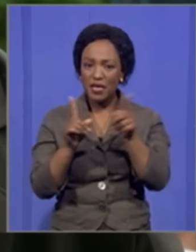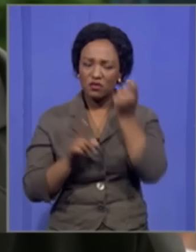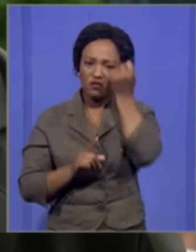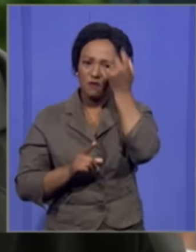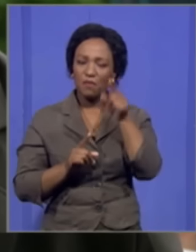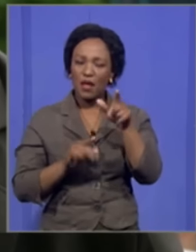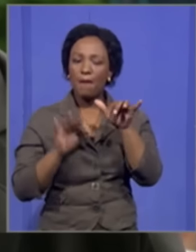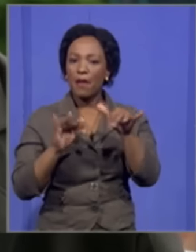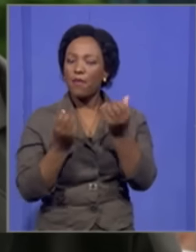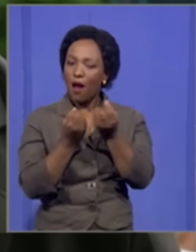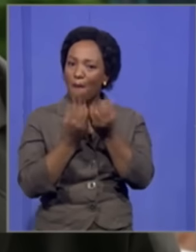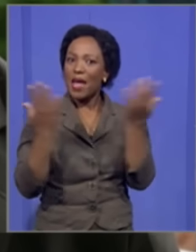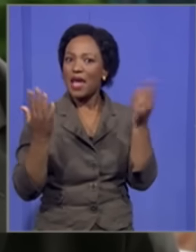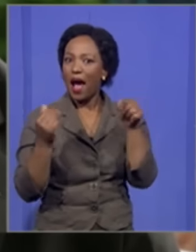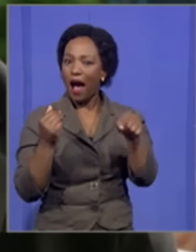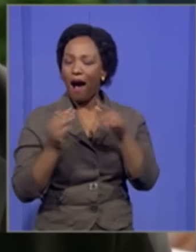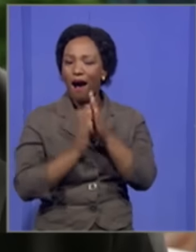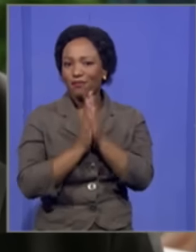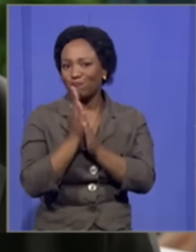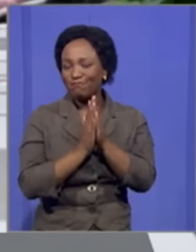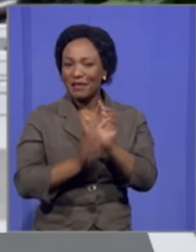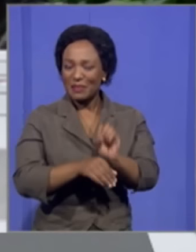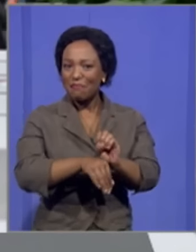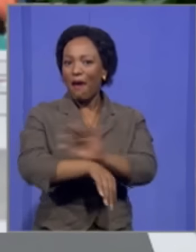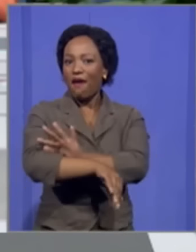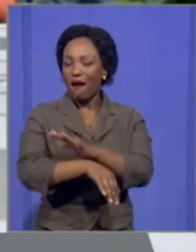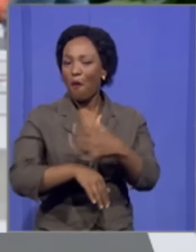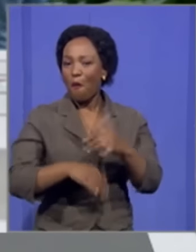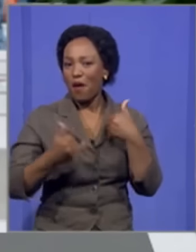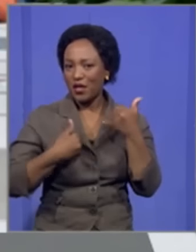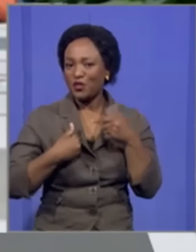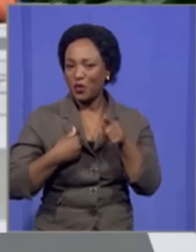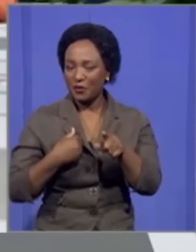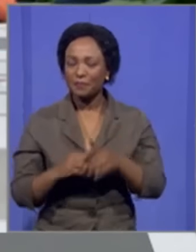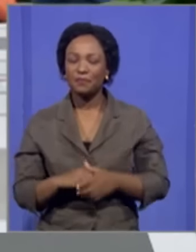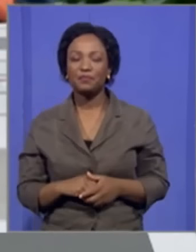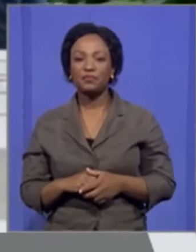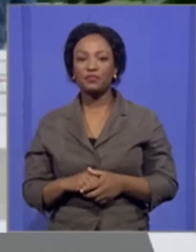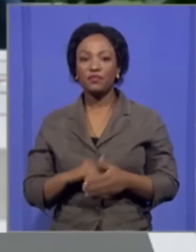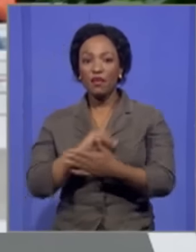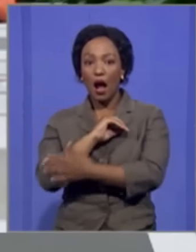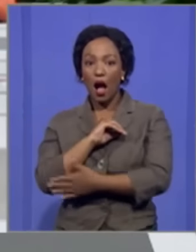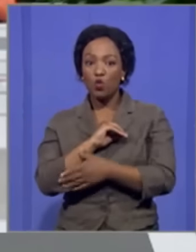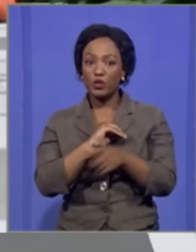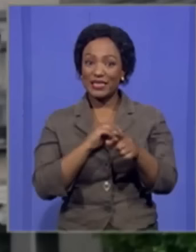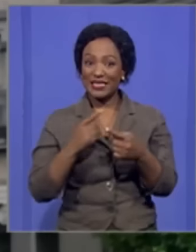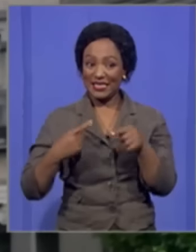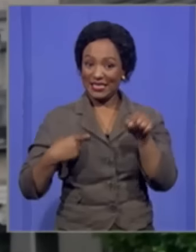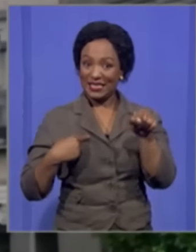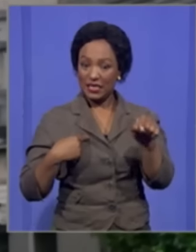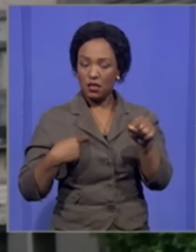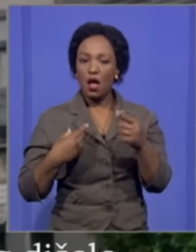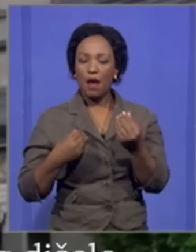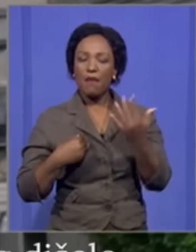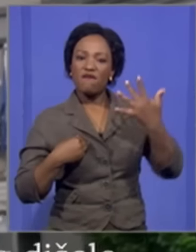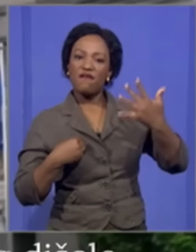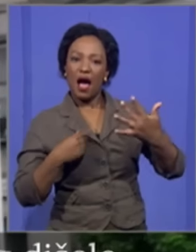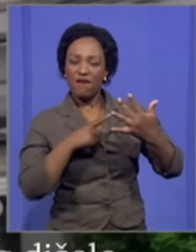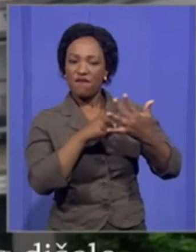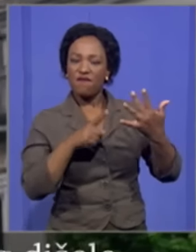are in Ireland has just been truly inspiring. So I really enjoyed that. Ireland ke naga ya bohlano ye kgolo yeo e nago le ntlo ya botseta ya Afrika